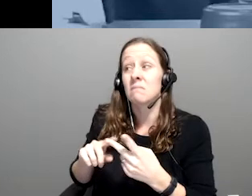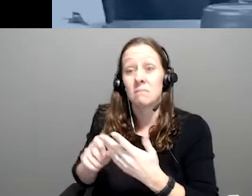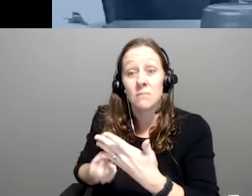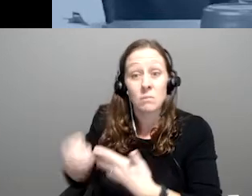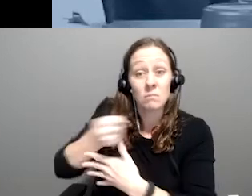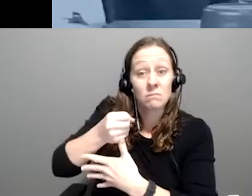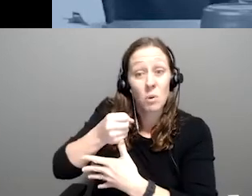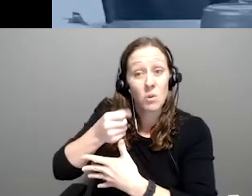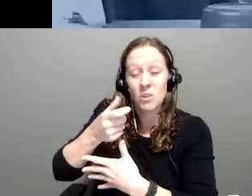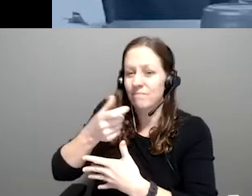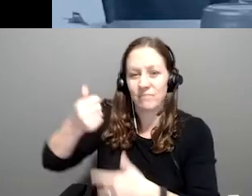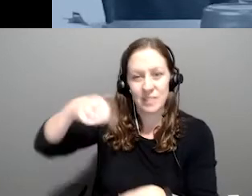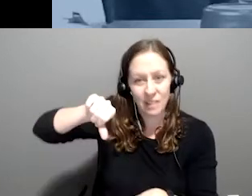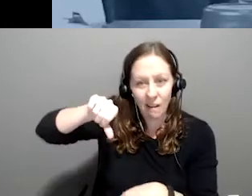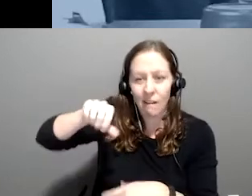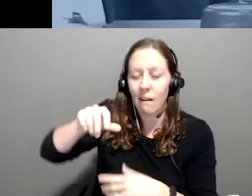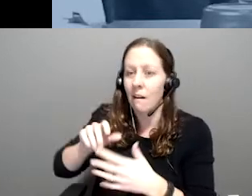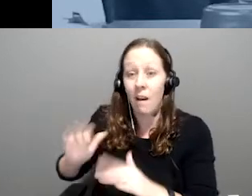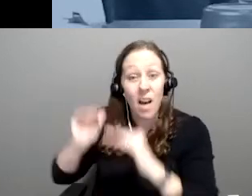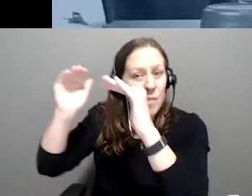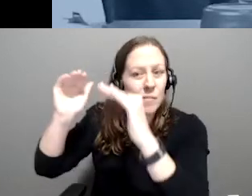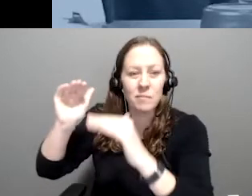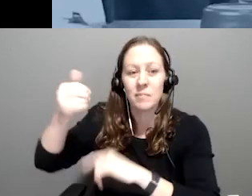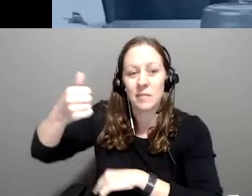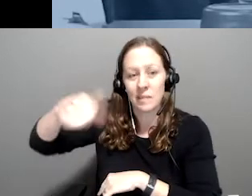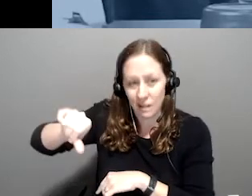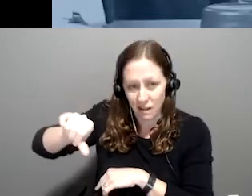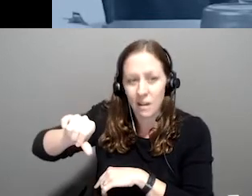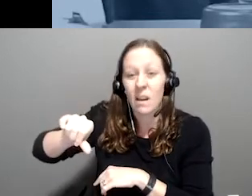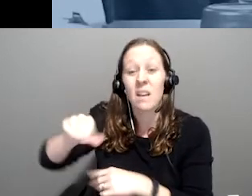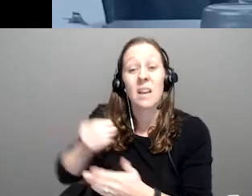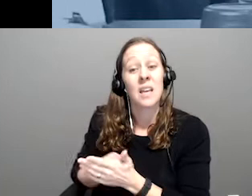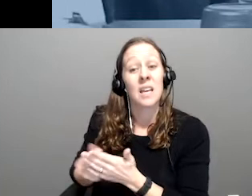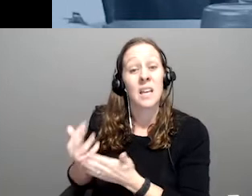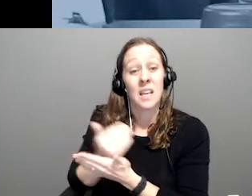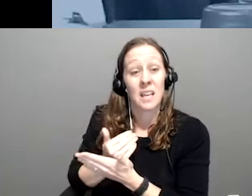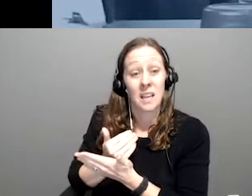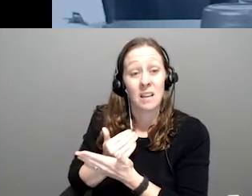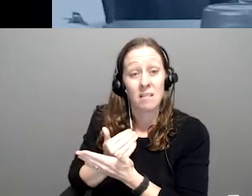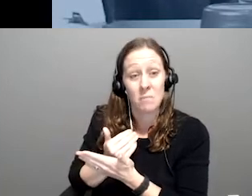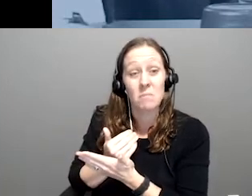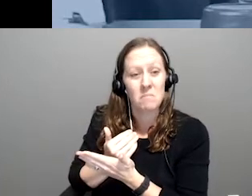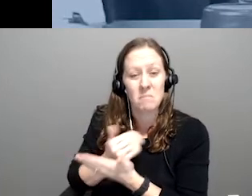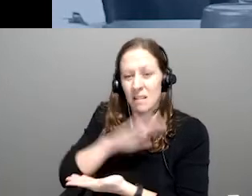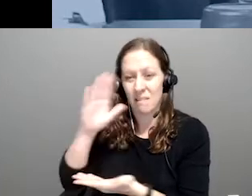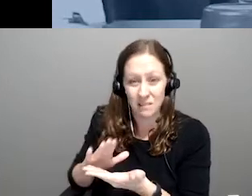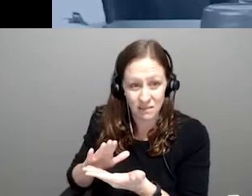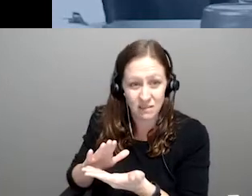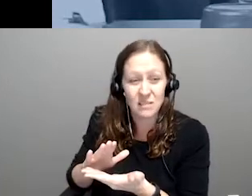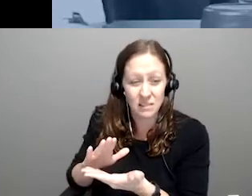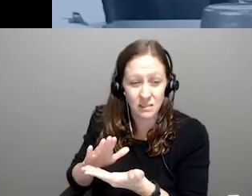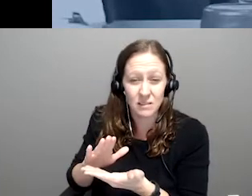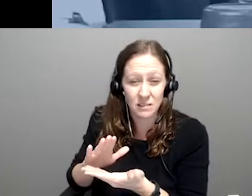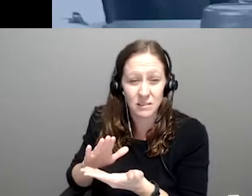or a career advancement opportunity at work. They're less likely to earn the same levels of income as those without disabling health conditions. They